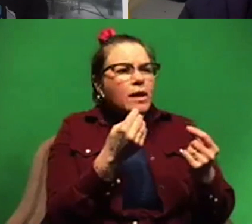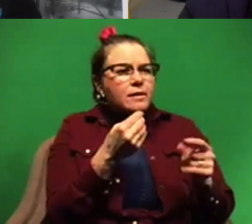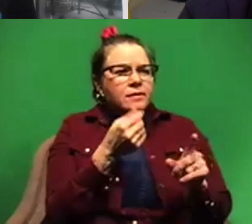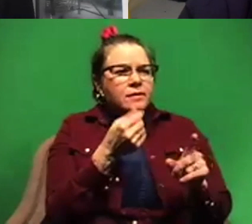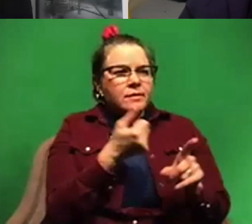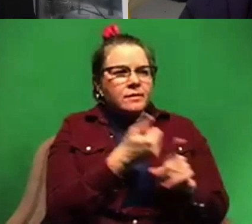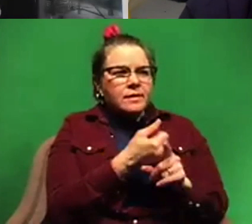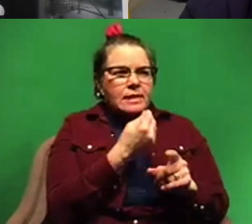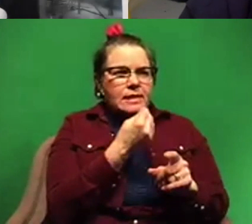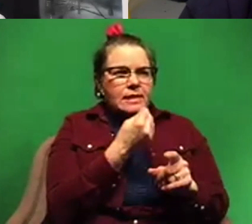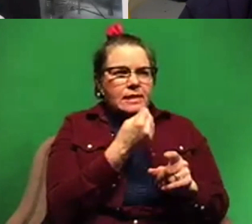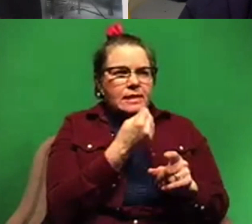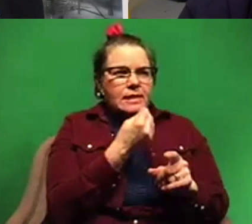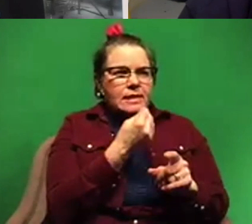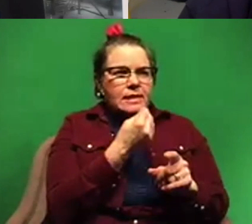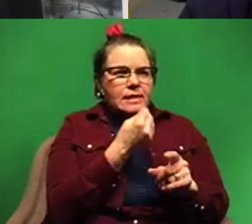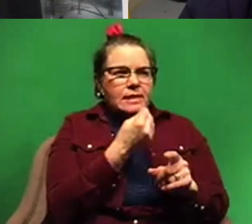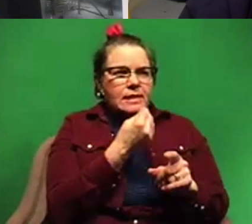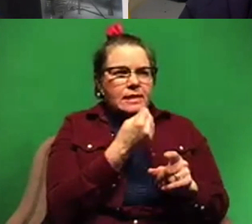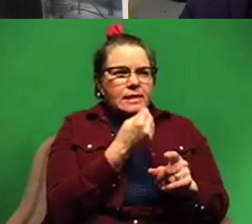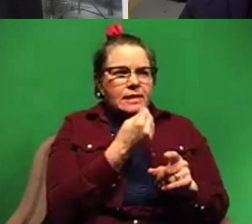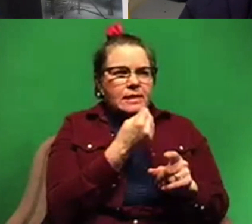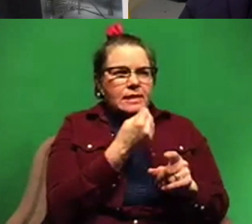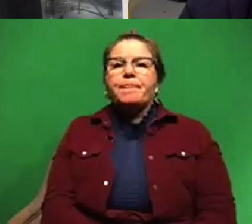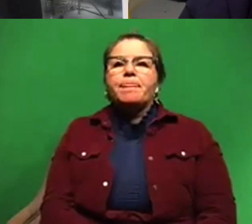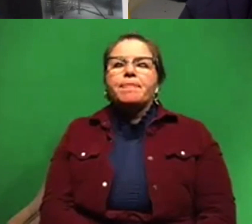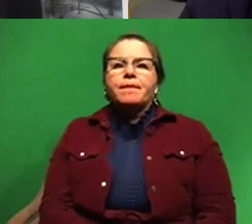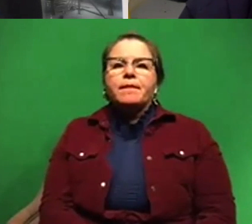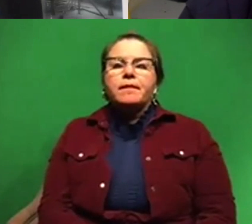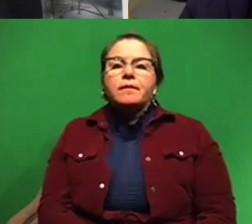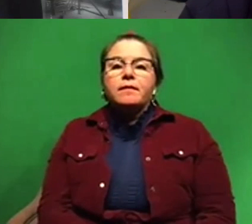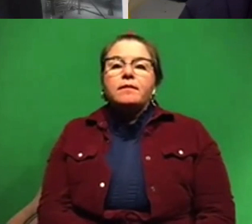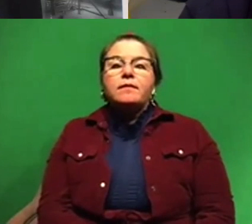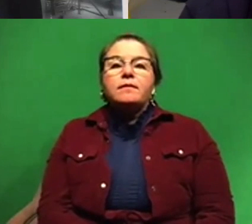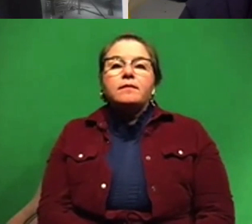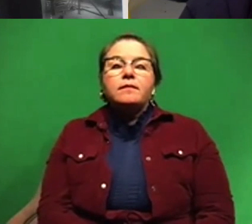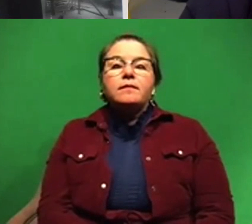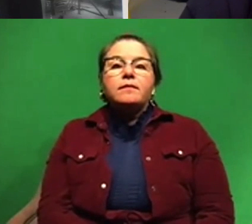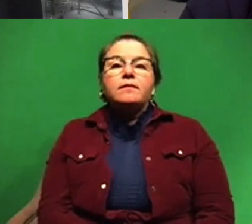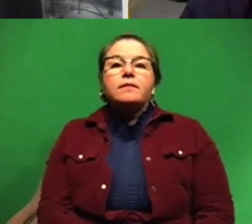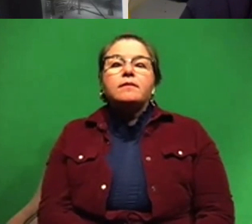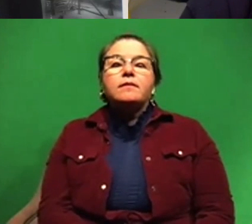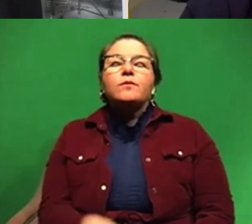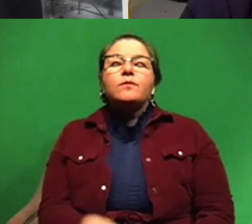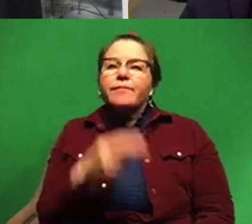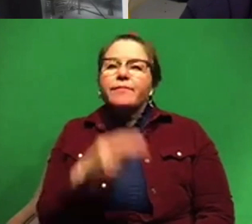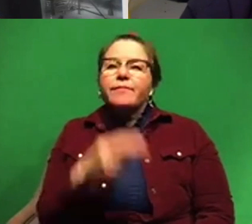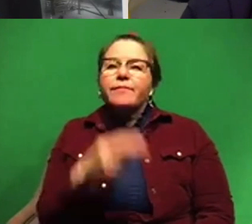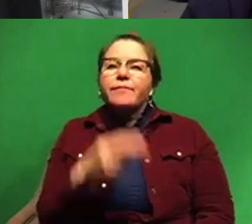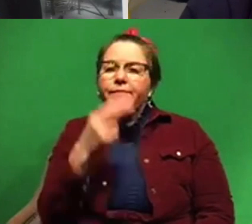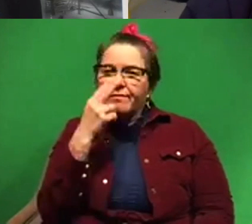good question. So that is actually a funny story because PJ sharks seem to be really unpalatable